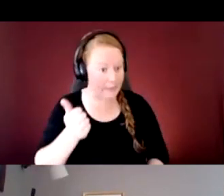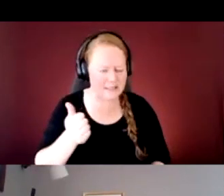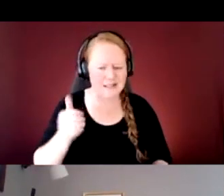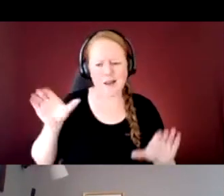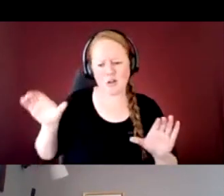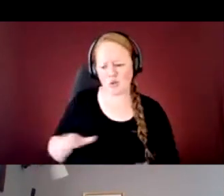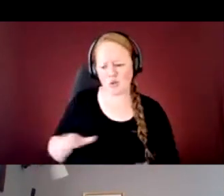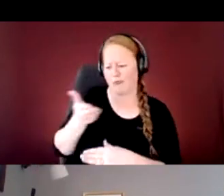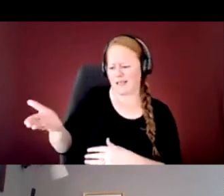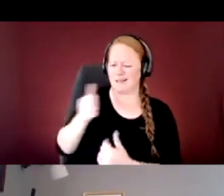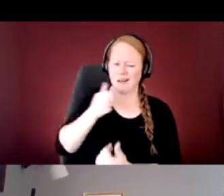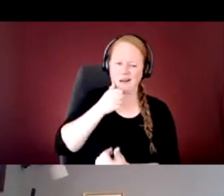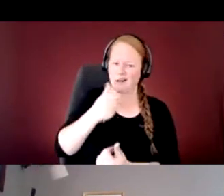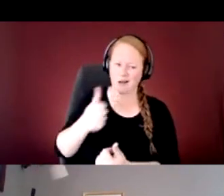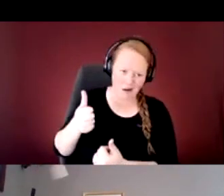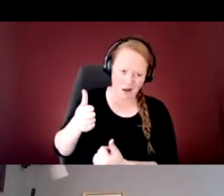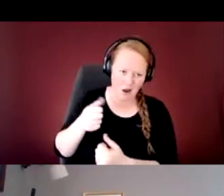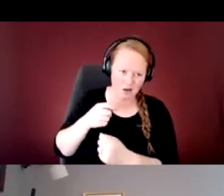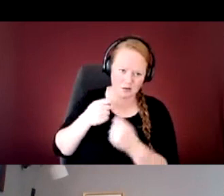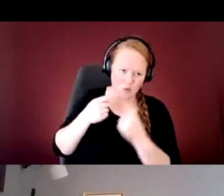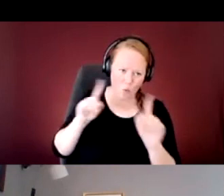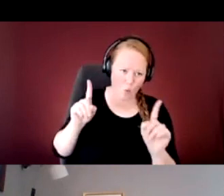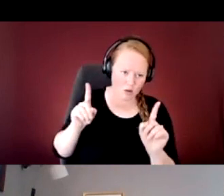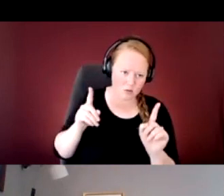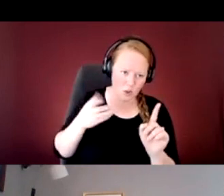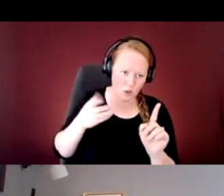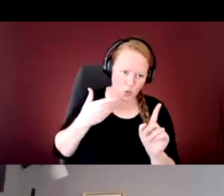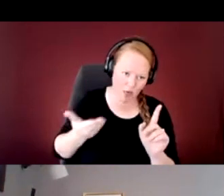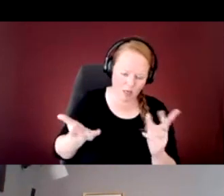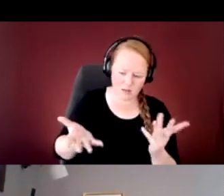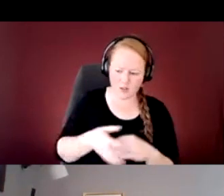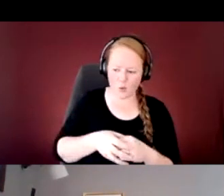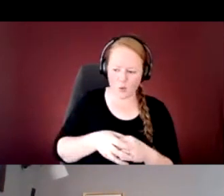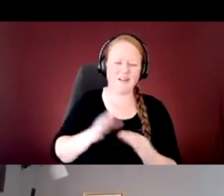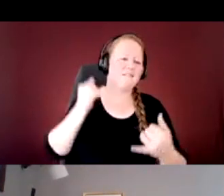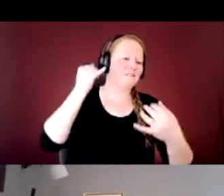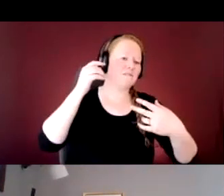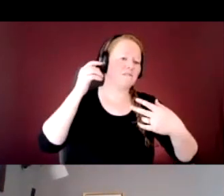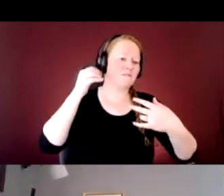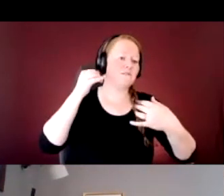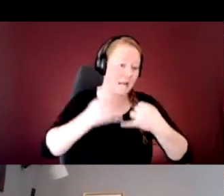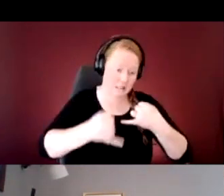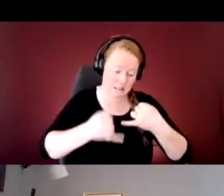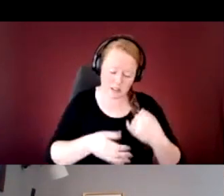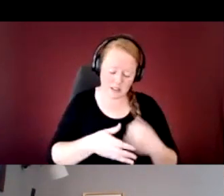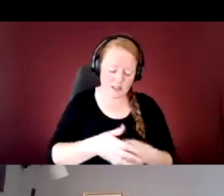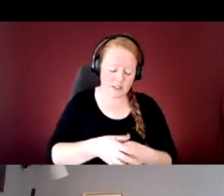And finally, quick point around the direct relief recommendations and the process we've